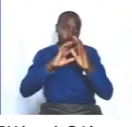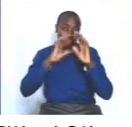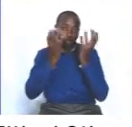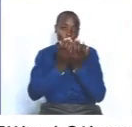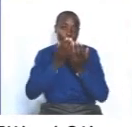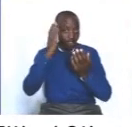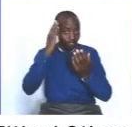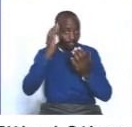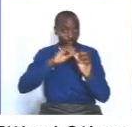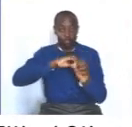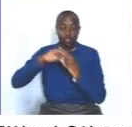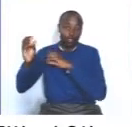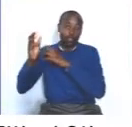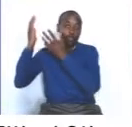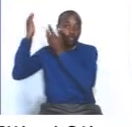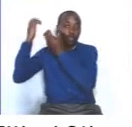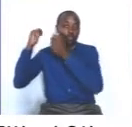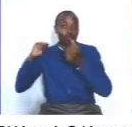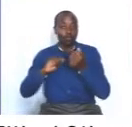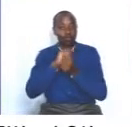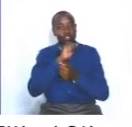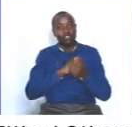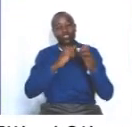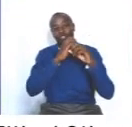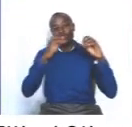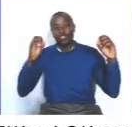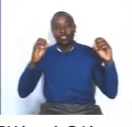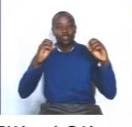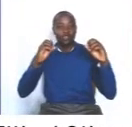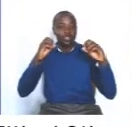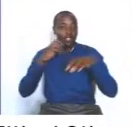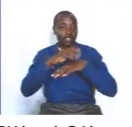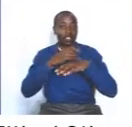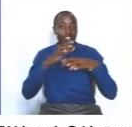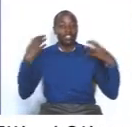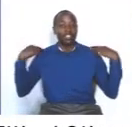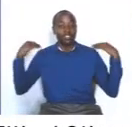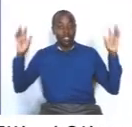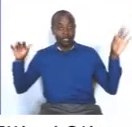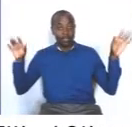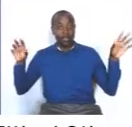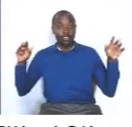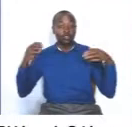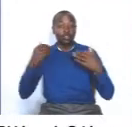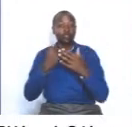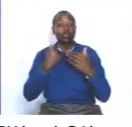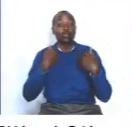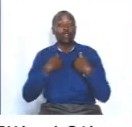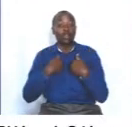gone, yet his hope could not be destroyed. He sent out the raven and the doves to get a sense of